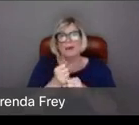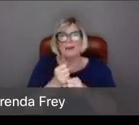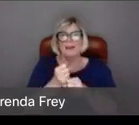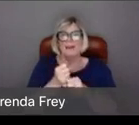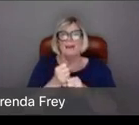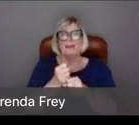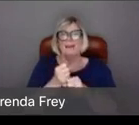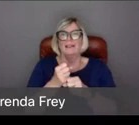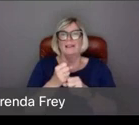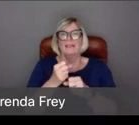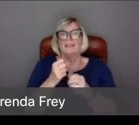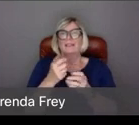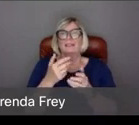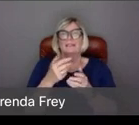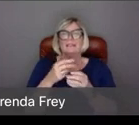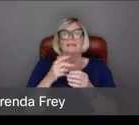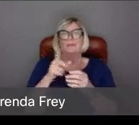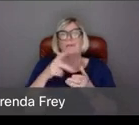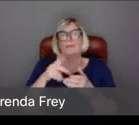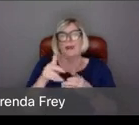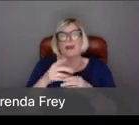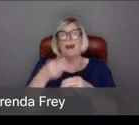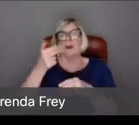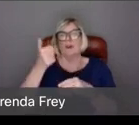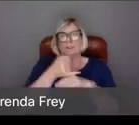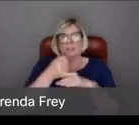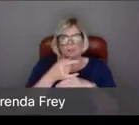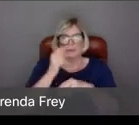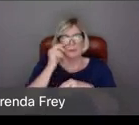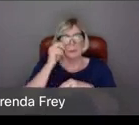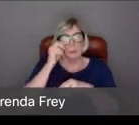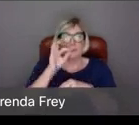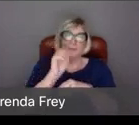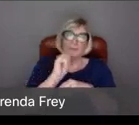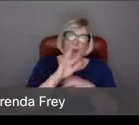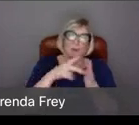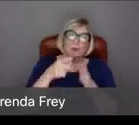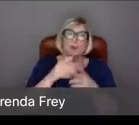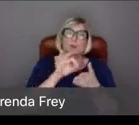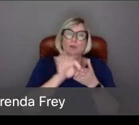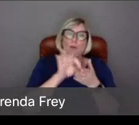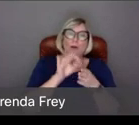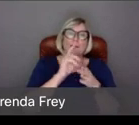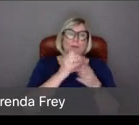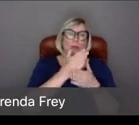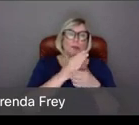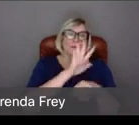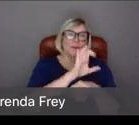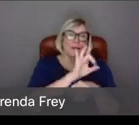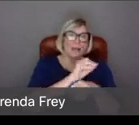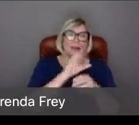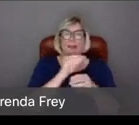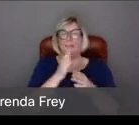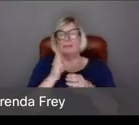unfavorable lending terms. So in fair, your credit score is between 580 and 669.